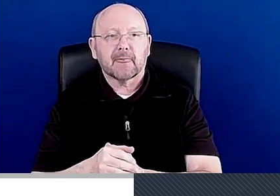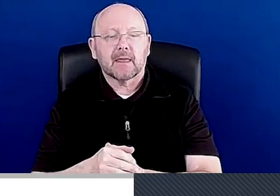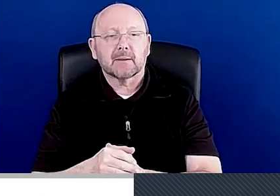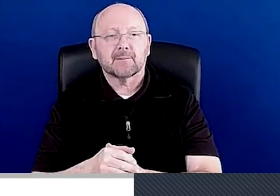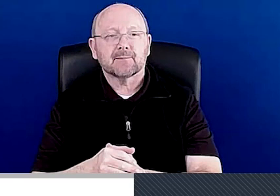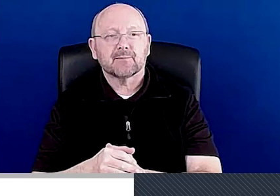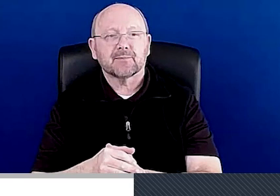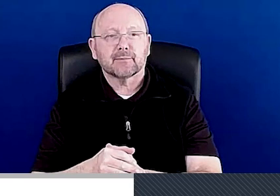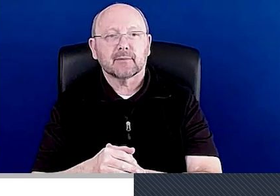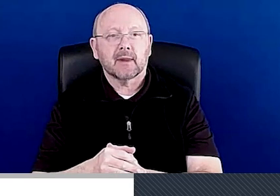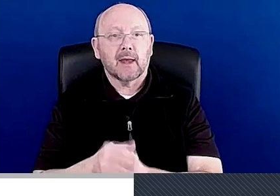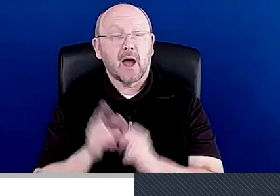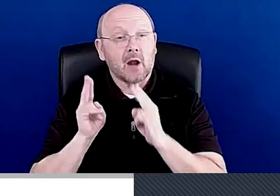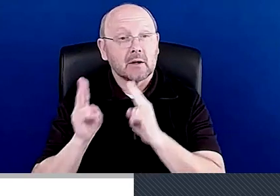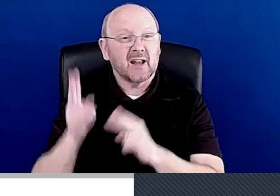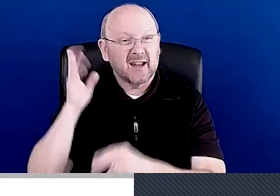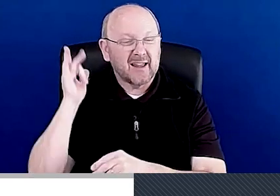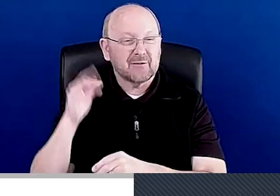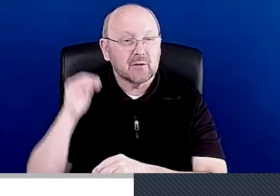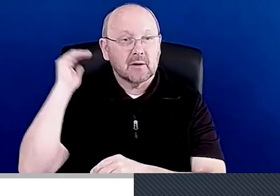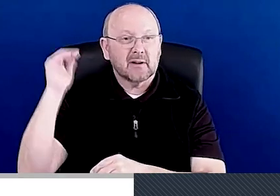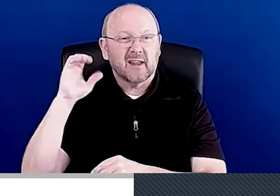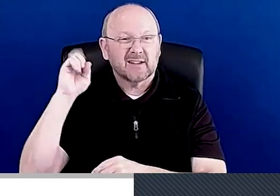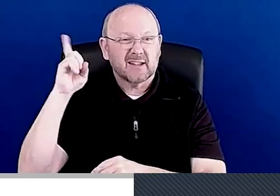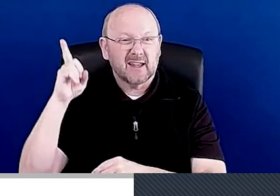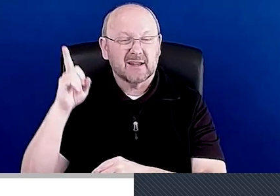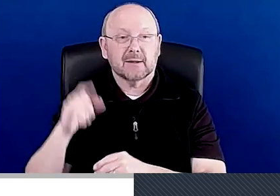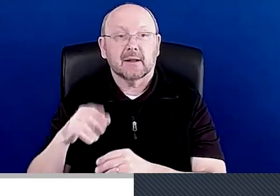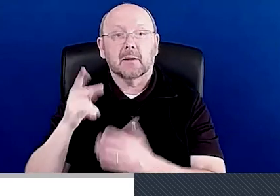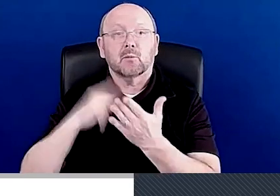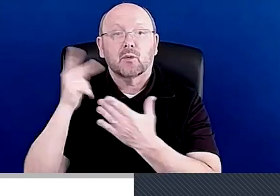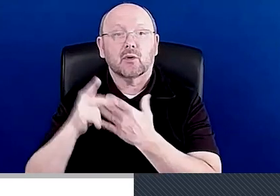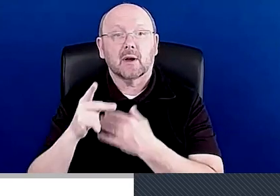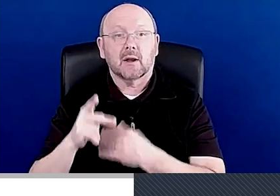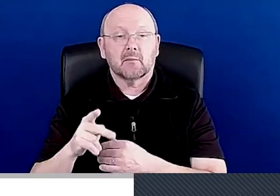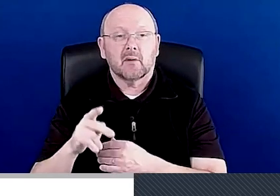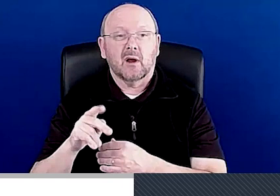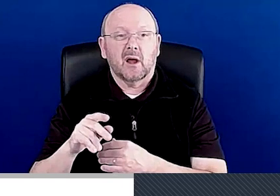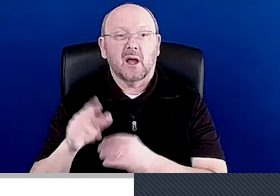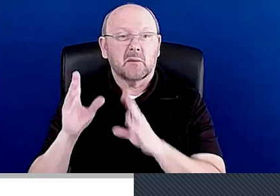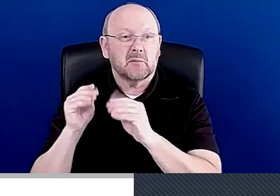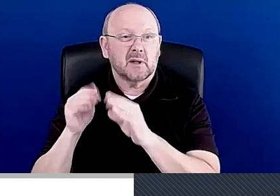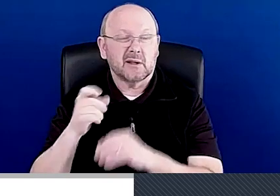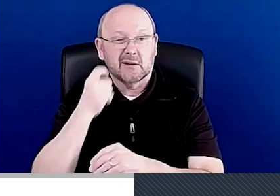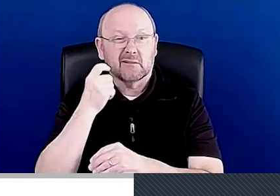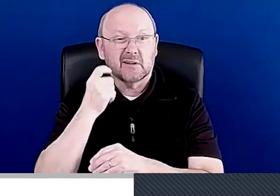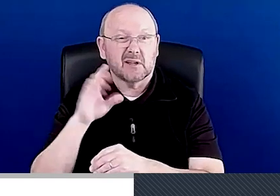at the California Adult Education Program conference last October, which is a